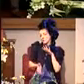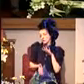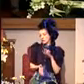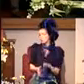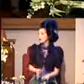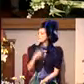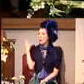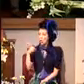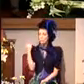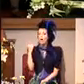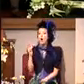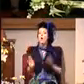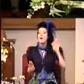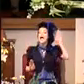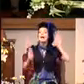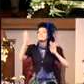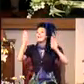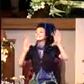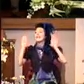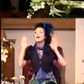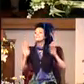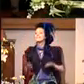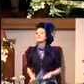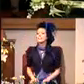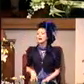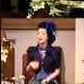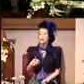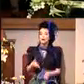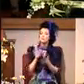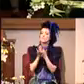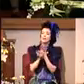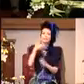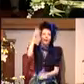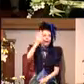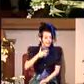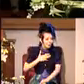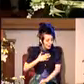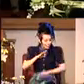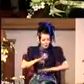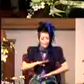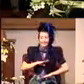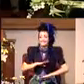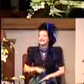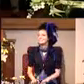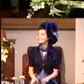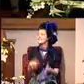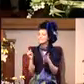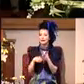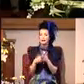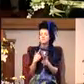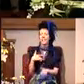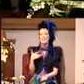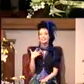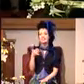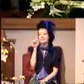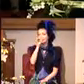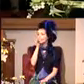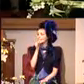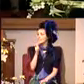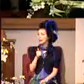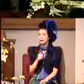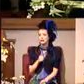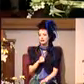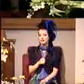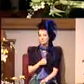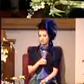Oh, there's hands going up all over the place. Praise God. So, but otherwise I'd feel a little bit silly just up here acknowledging